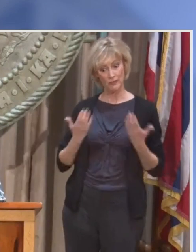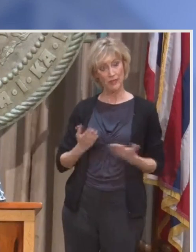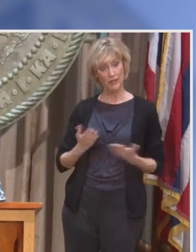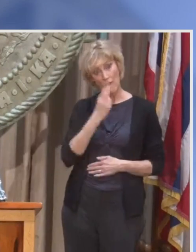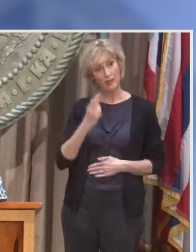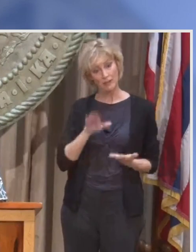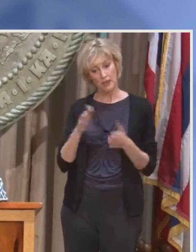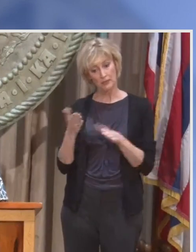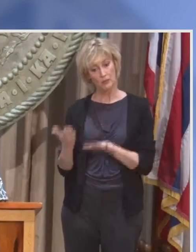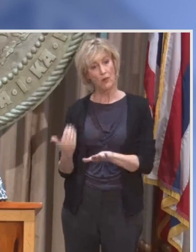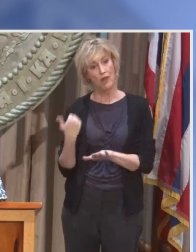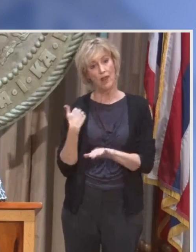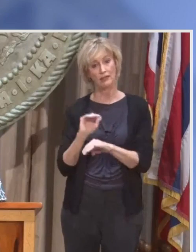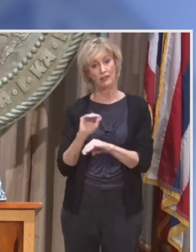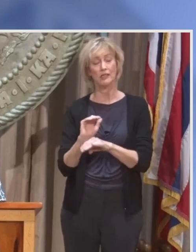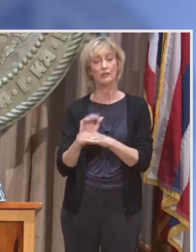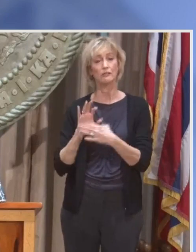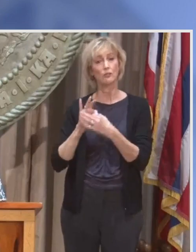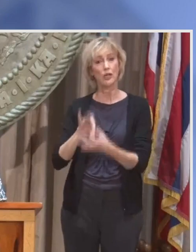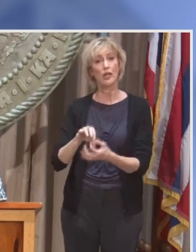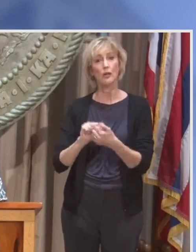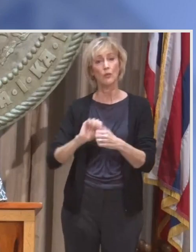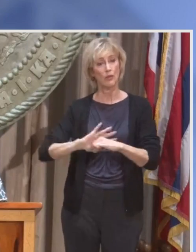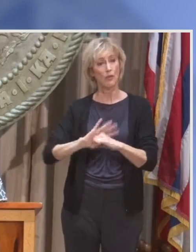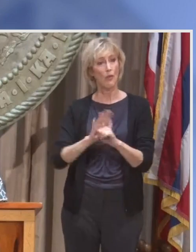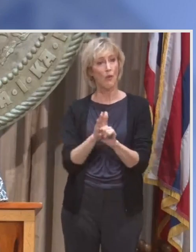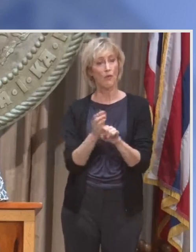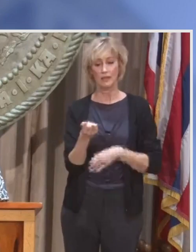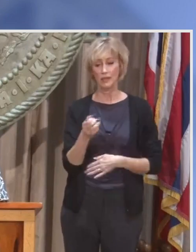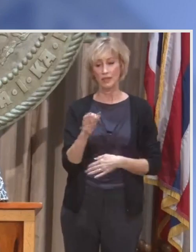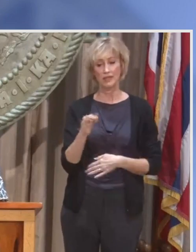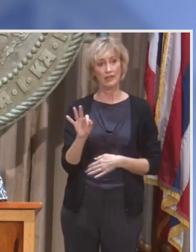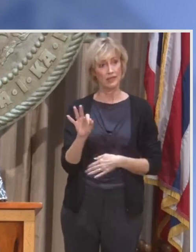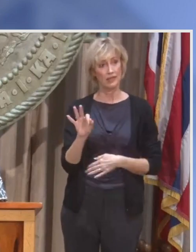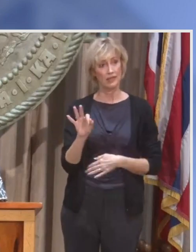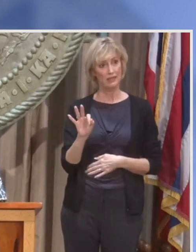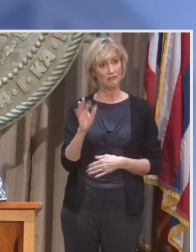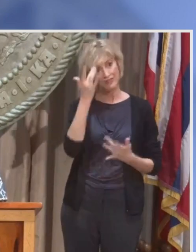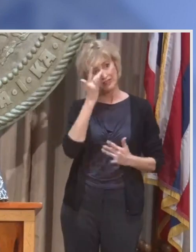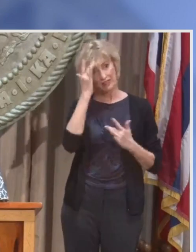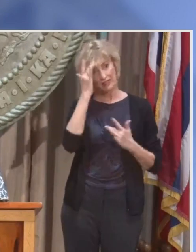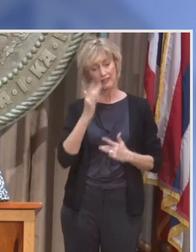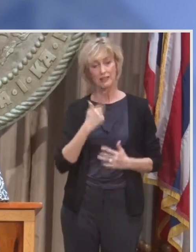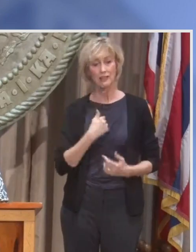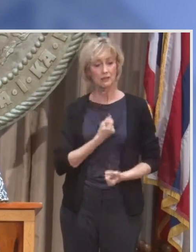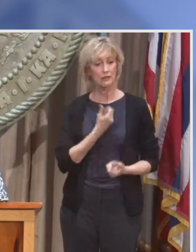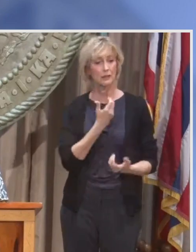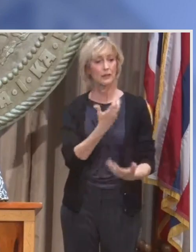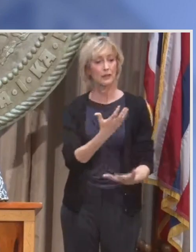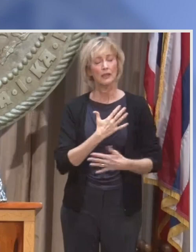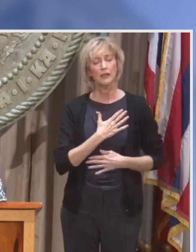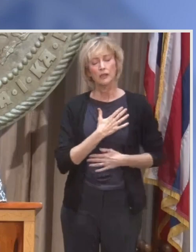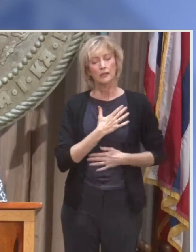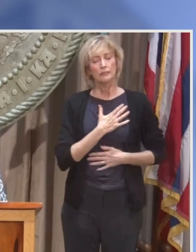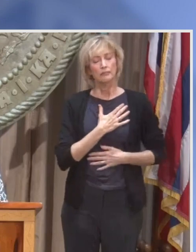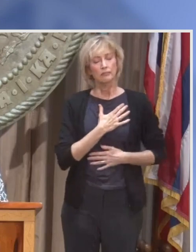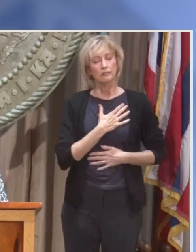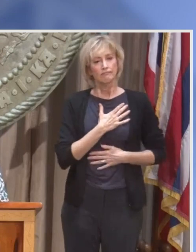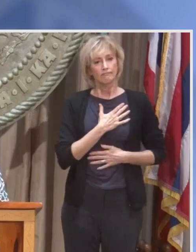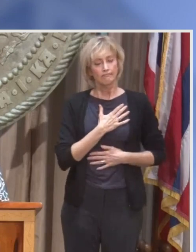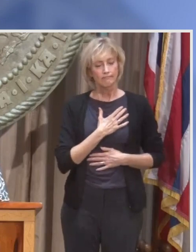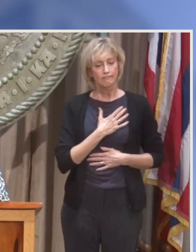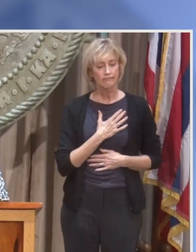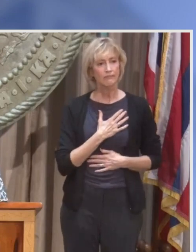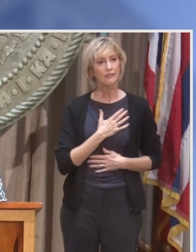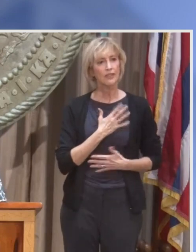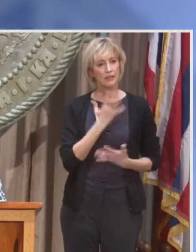last night due to the COVID-19 virus. I would like to express my deepest, heartfelt